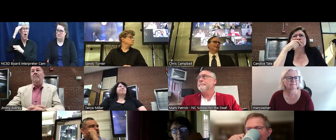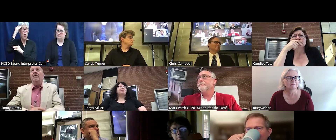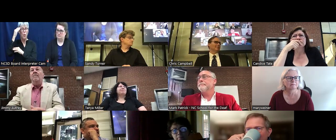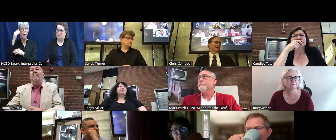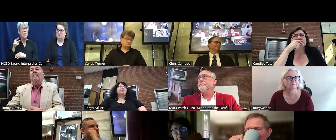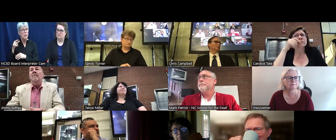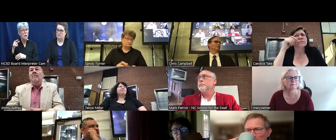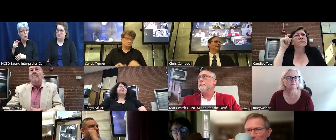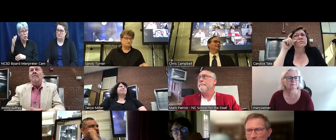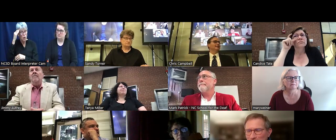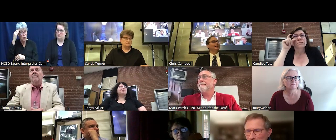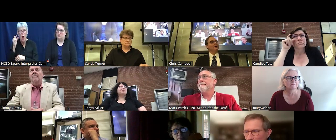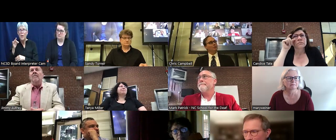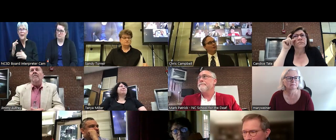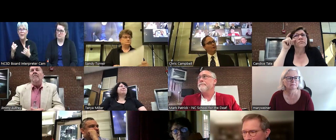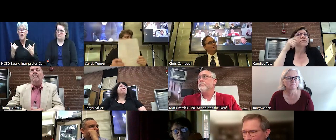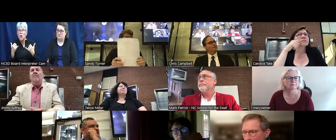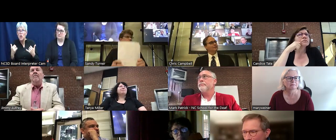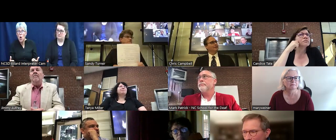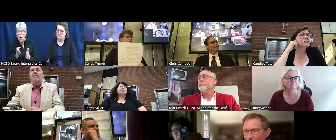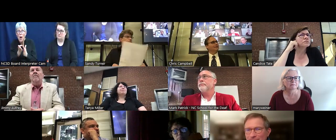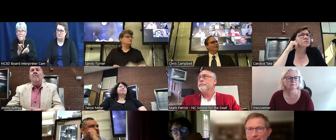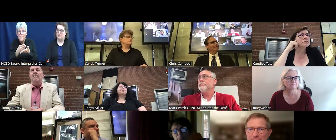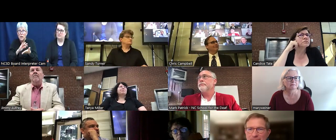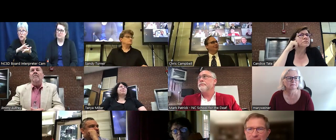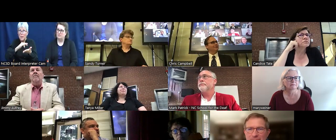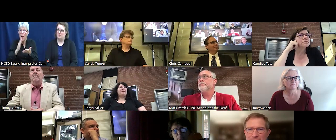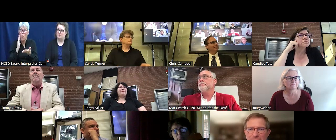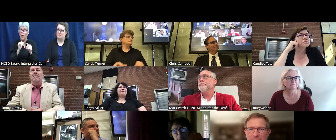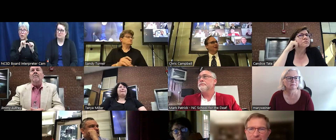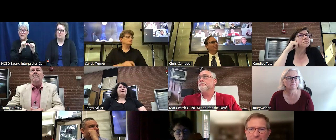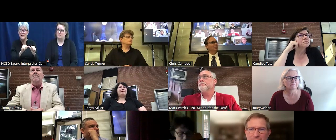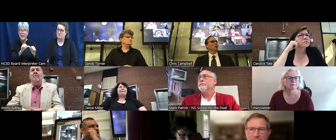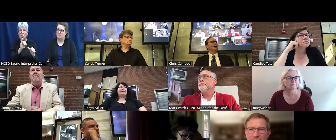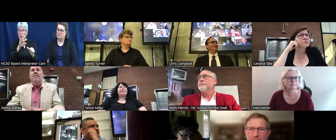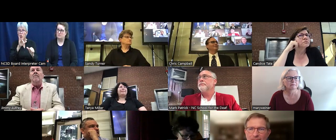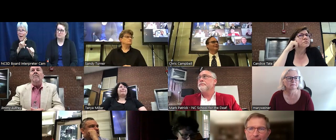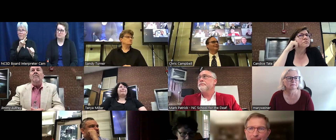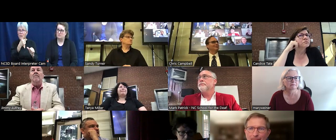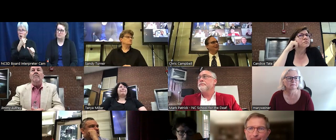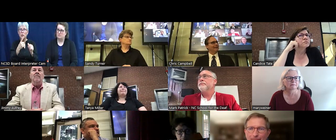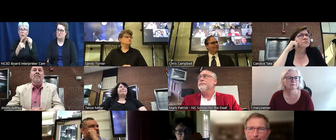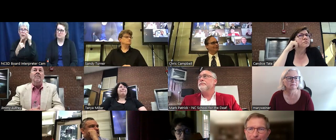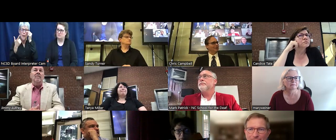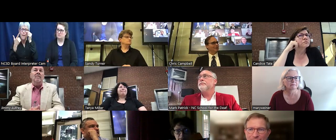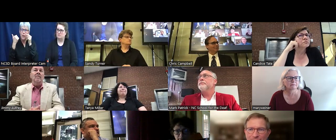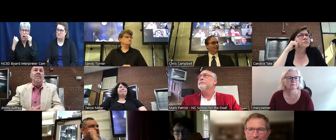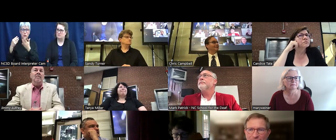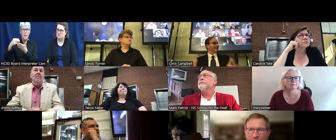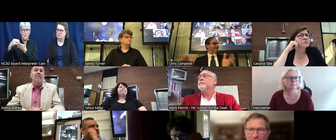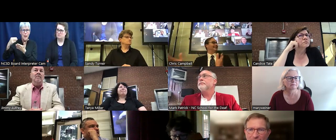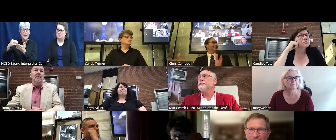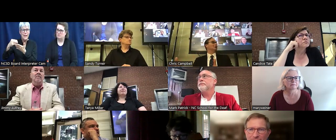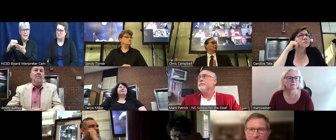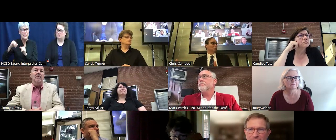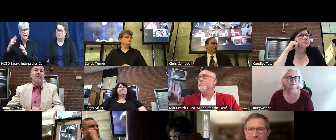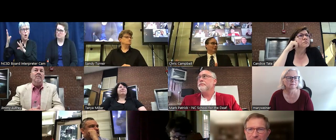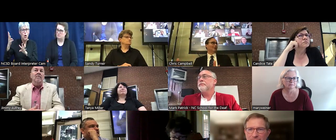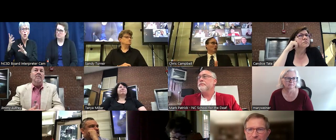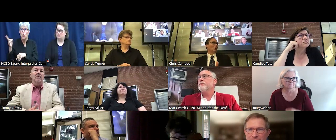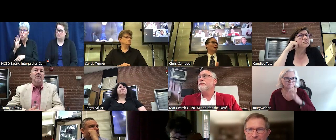budget amounts will continue on July 1st? I mean, there's no turning off of the spigot, so to speak. It's the